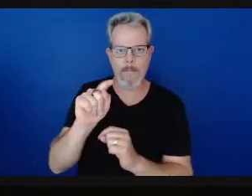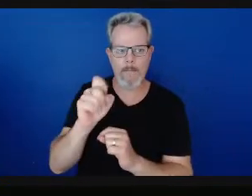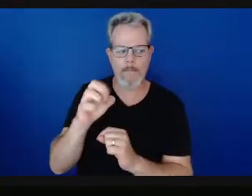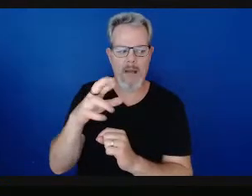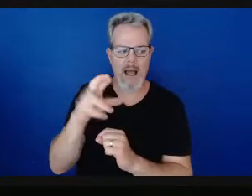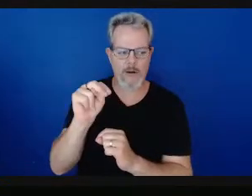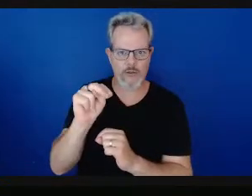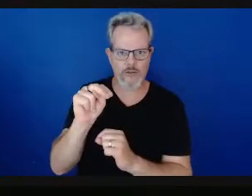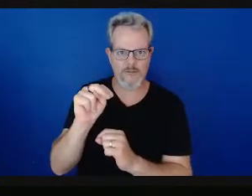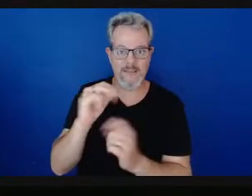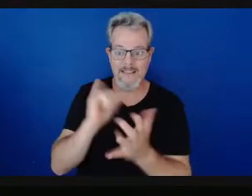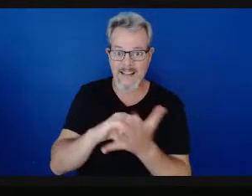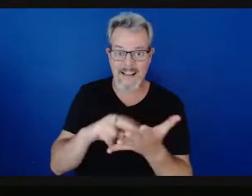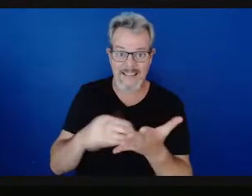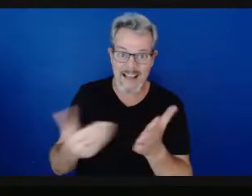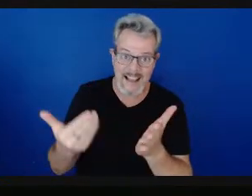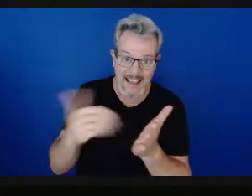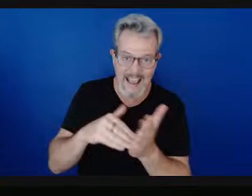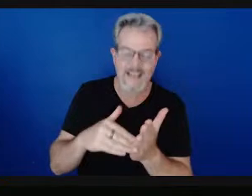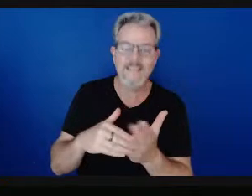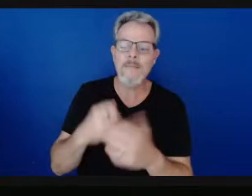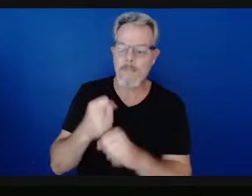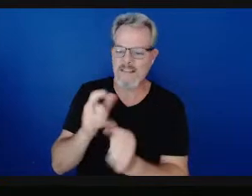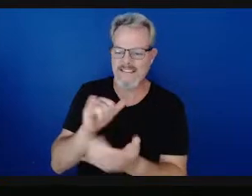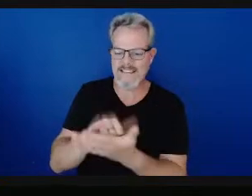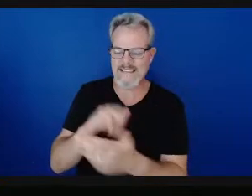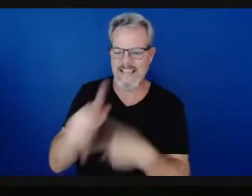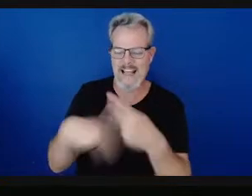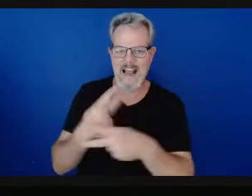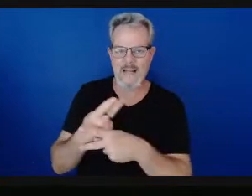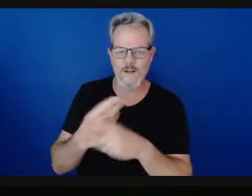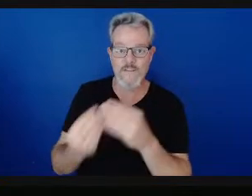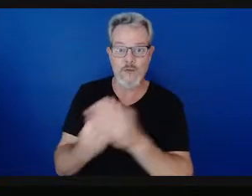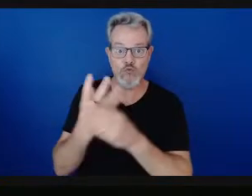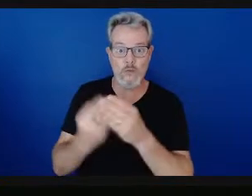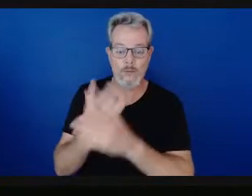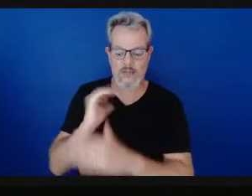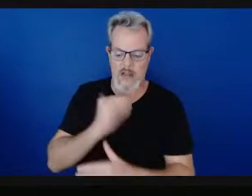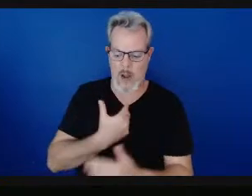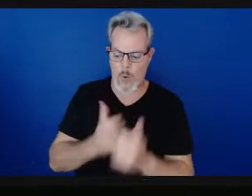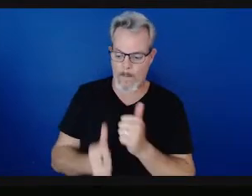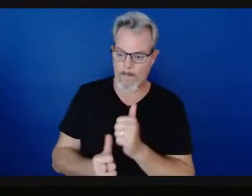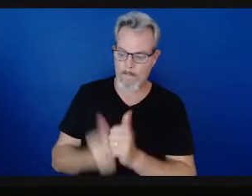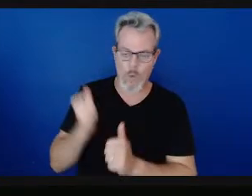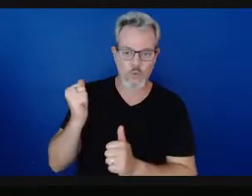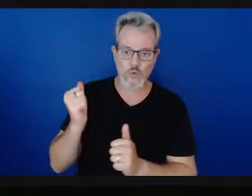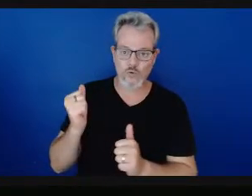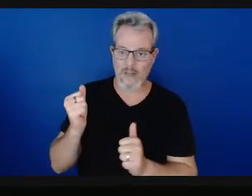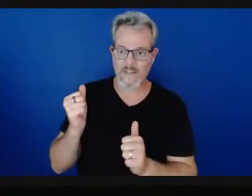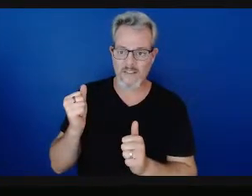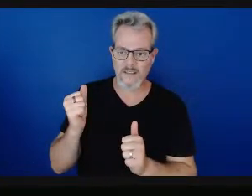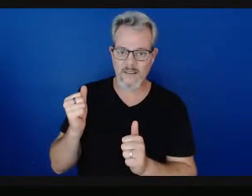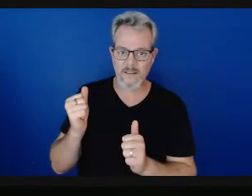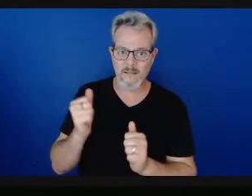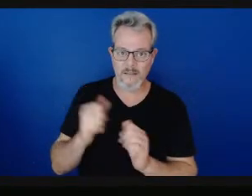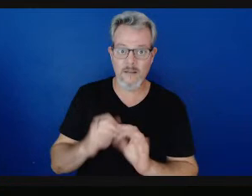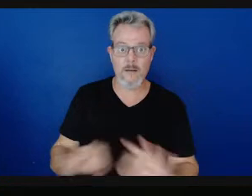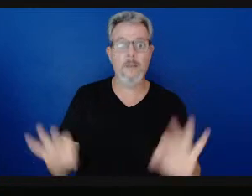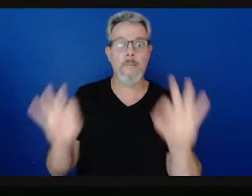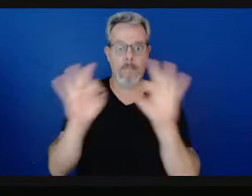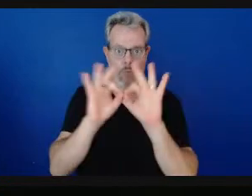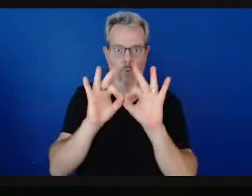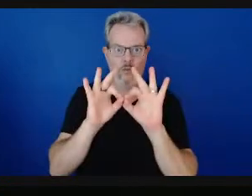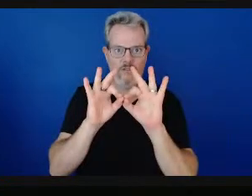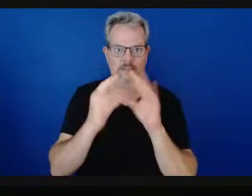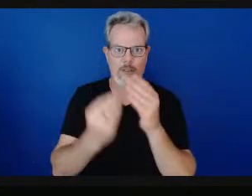again makes this June eruption our most relevant eruption in our model for what we expect to